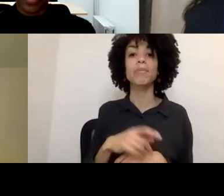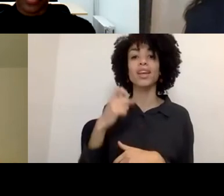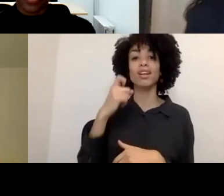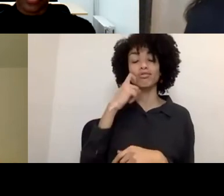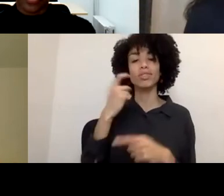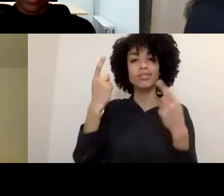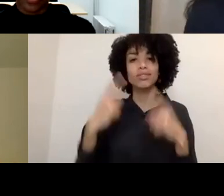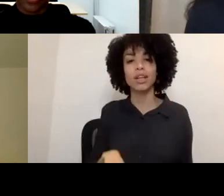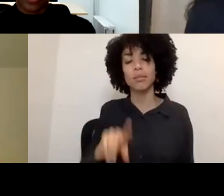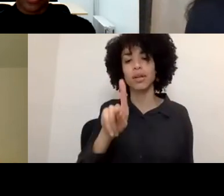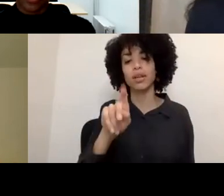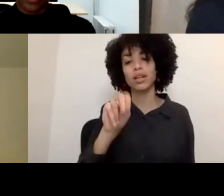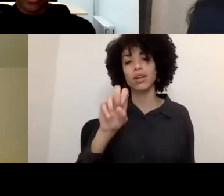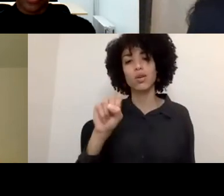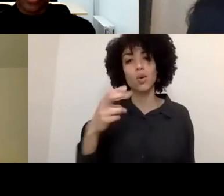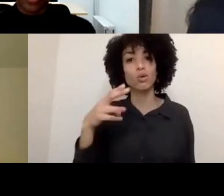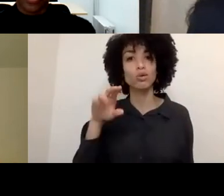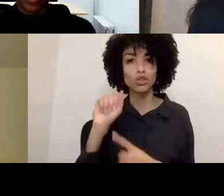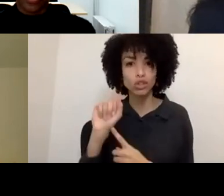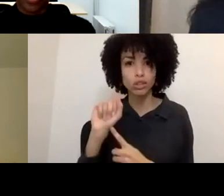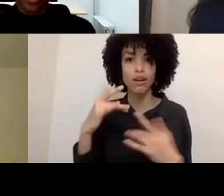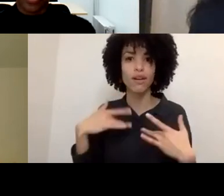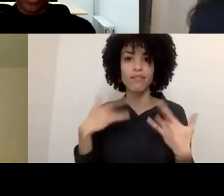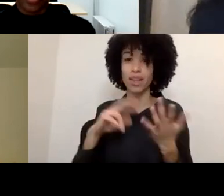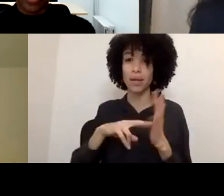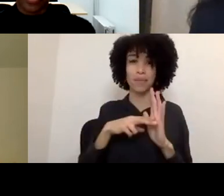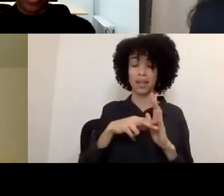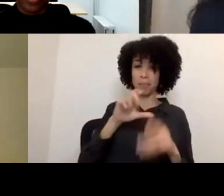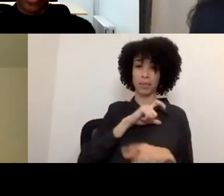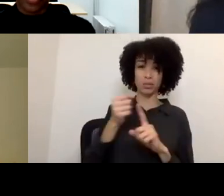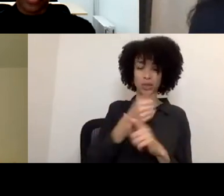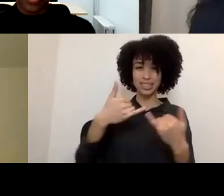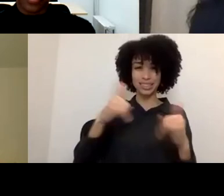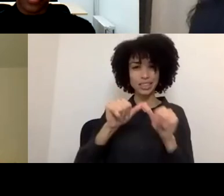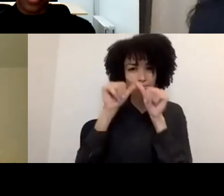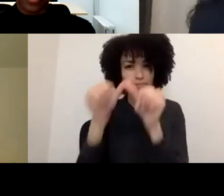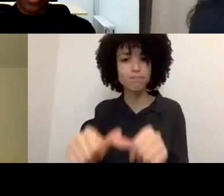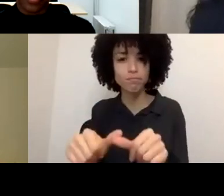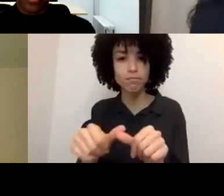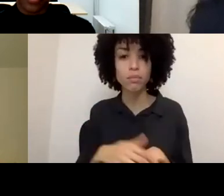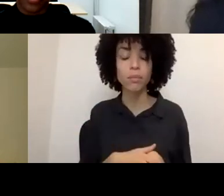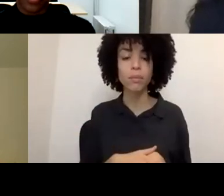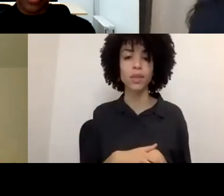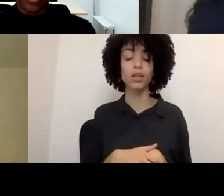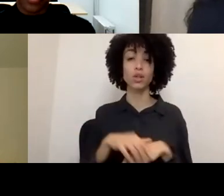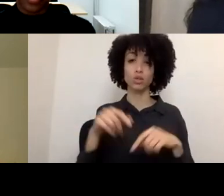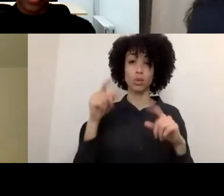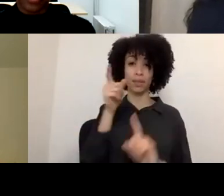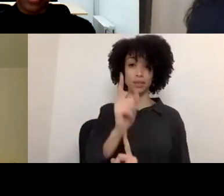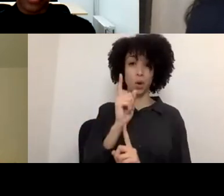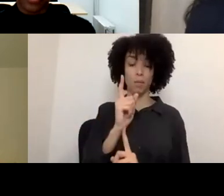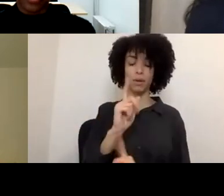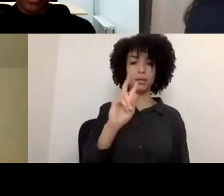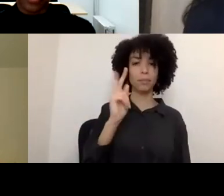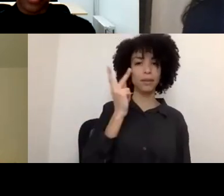Kenosha. Therefore, we can and should understand this moment as one of political, economic,